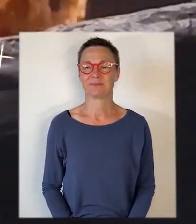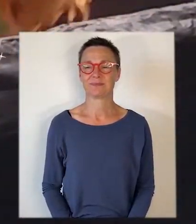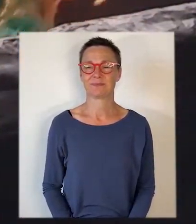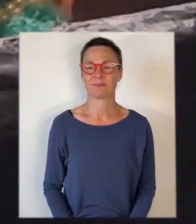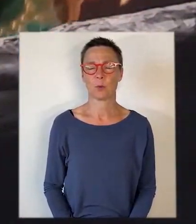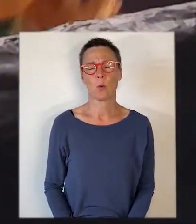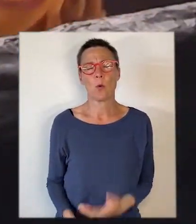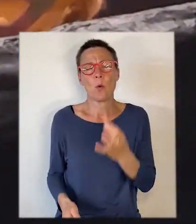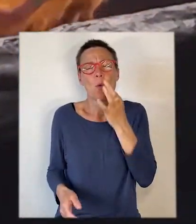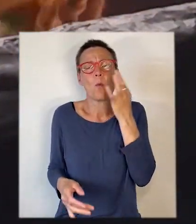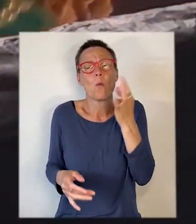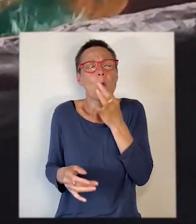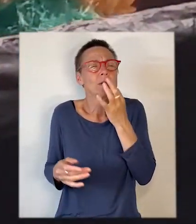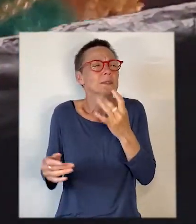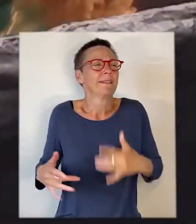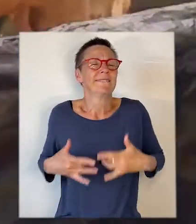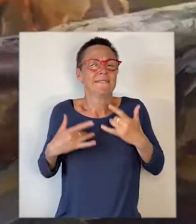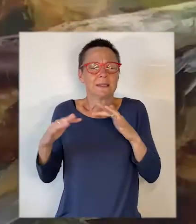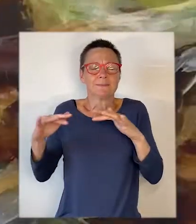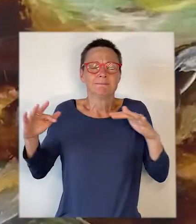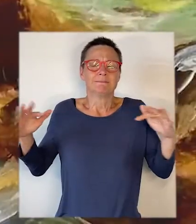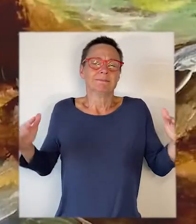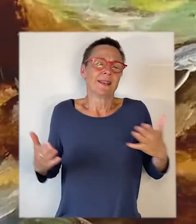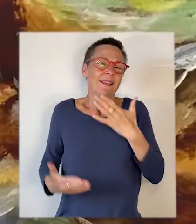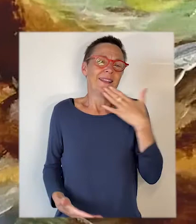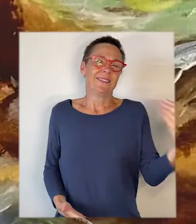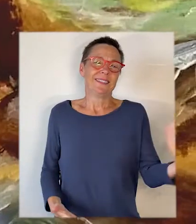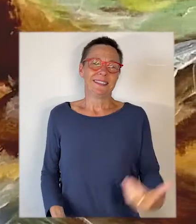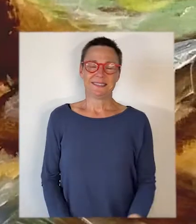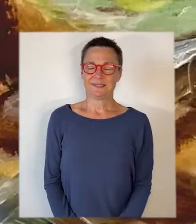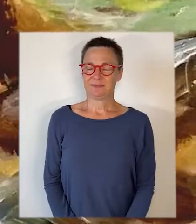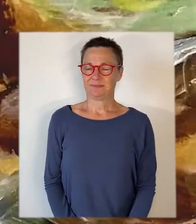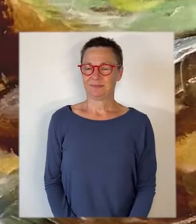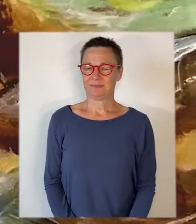Oh, the water's lovely.